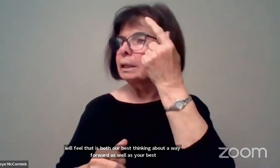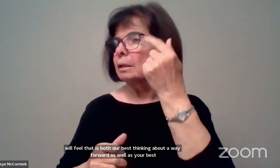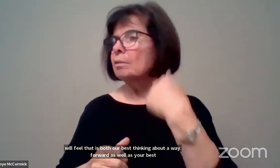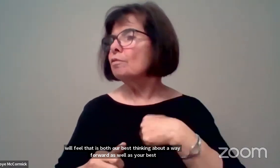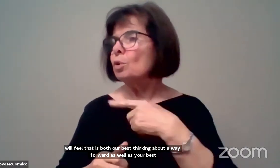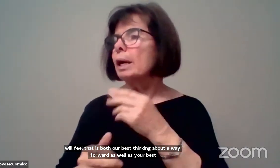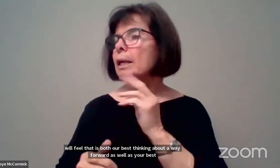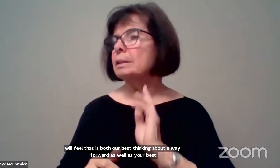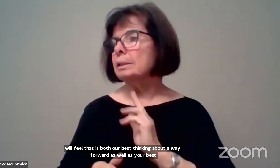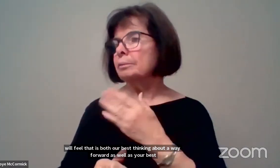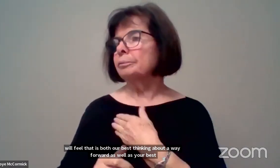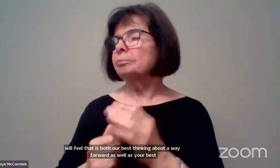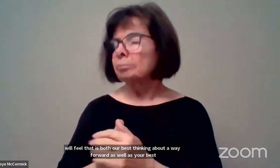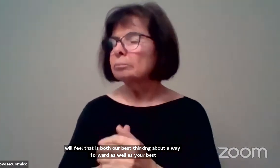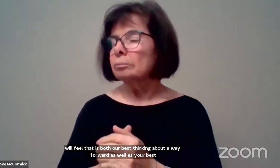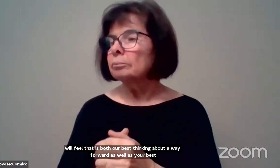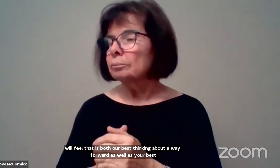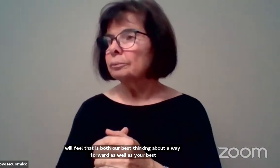together.